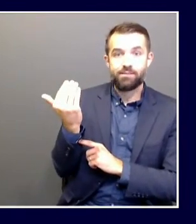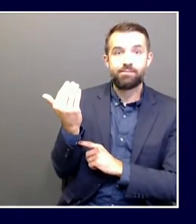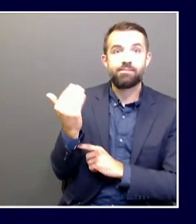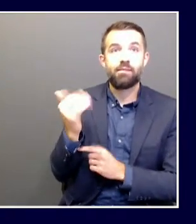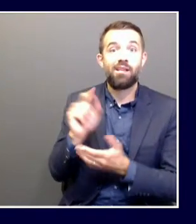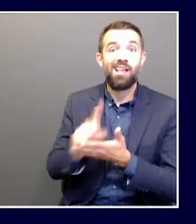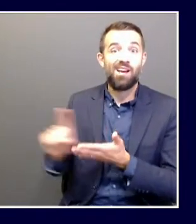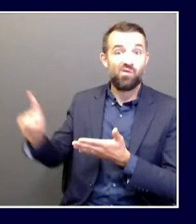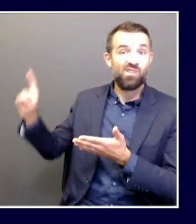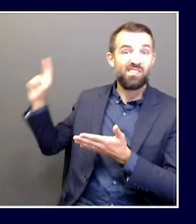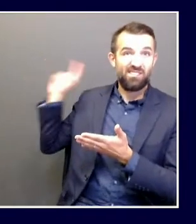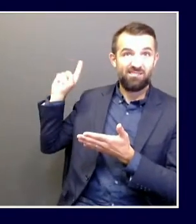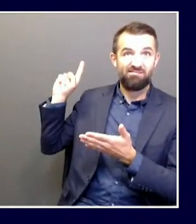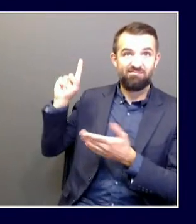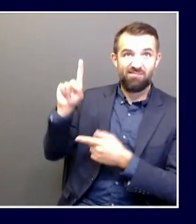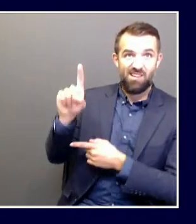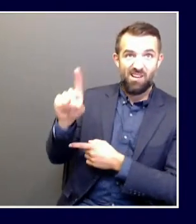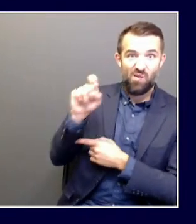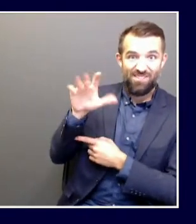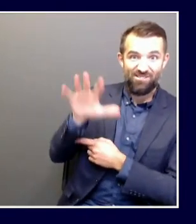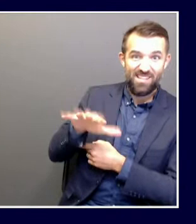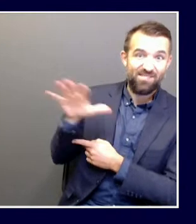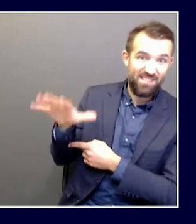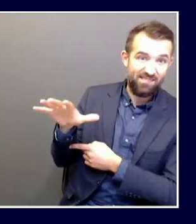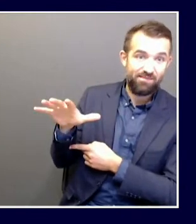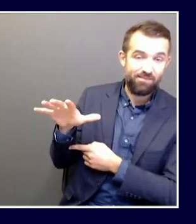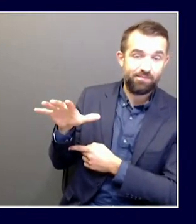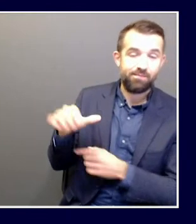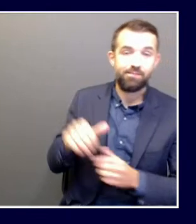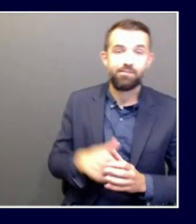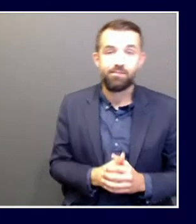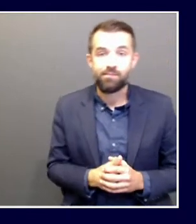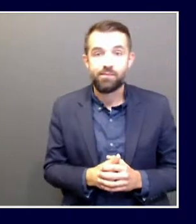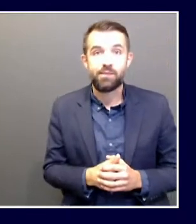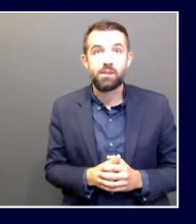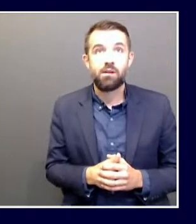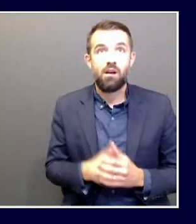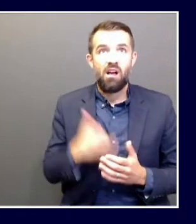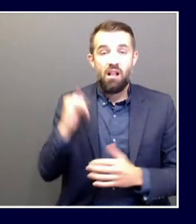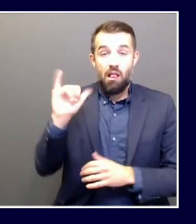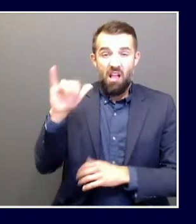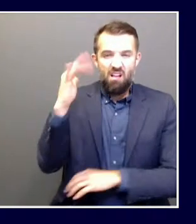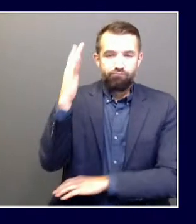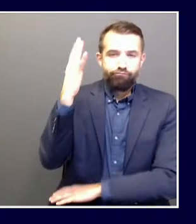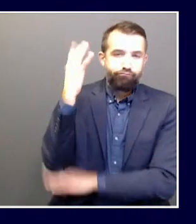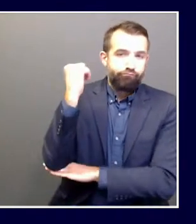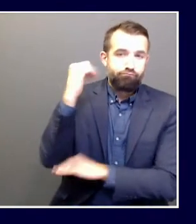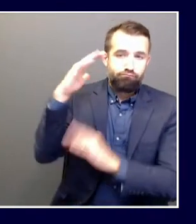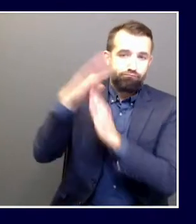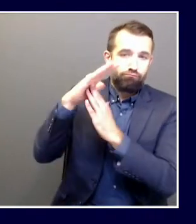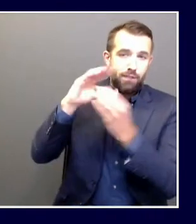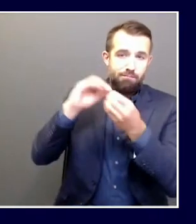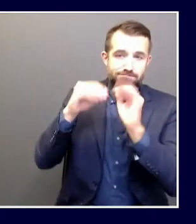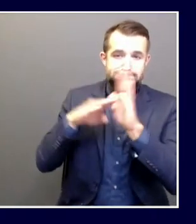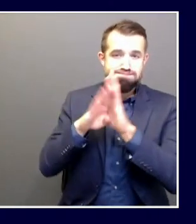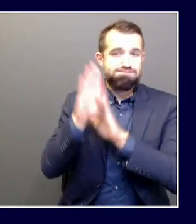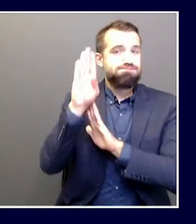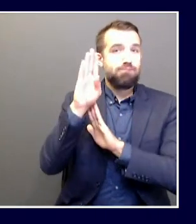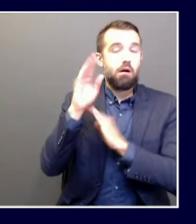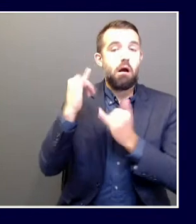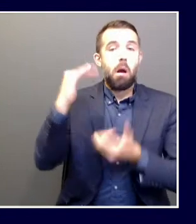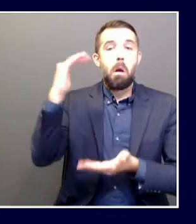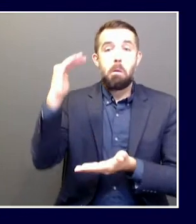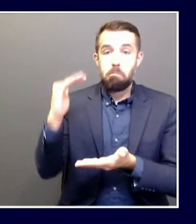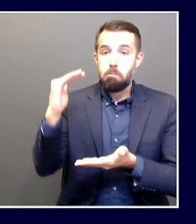at 155. That day too set a record for non-ICU hospitalizations. Right now